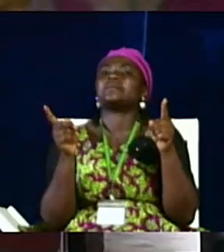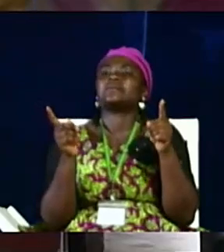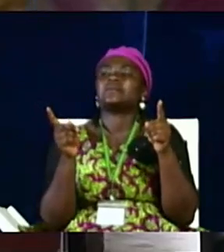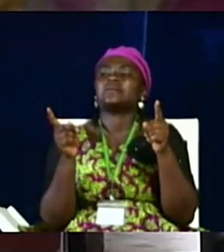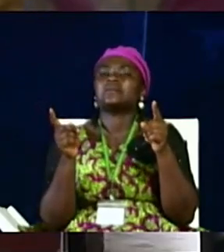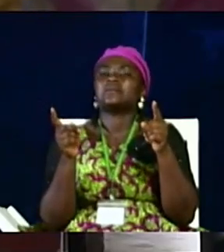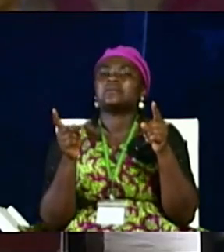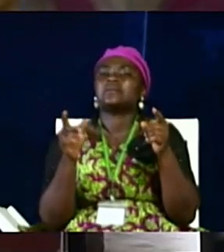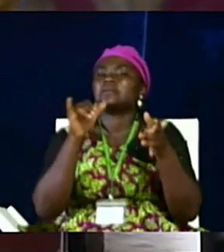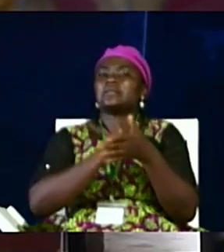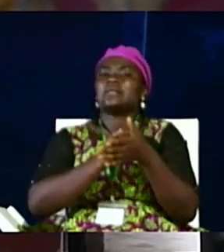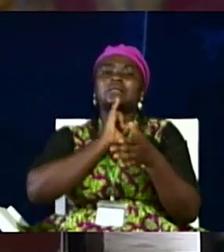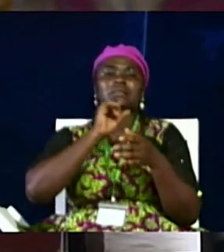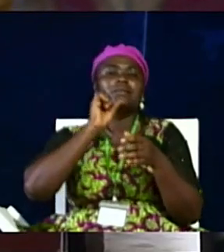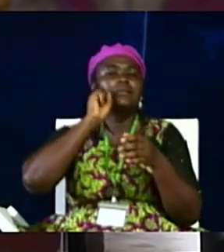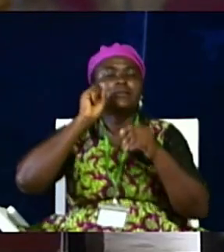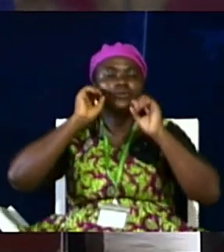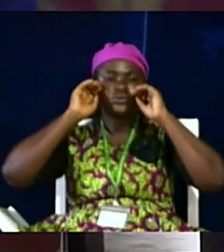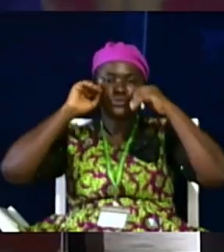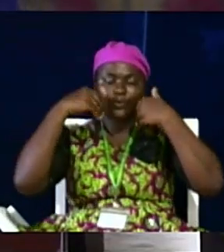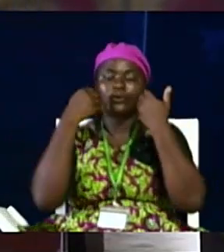That was his reproach.